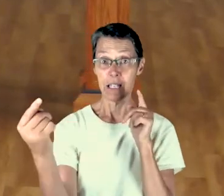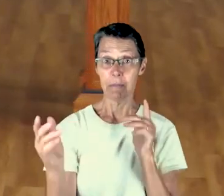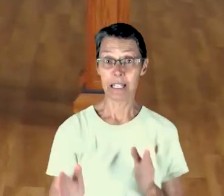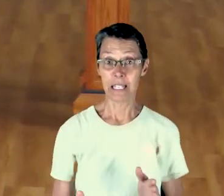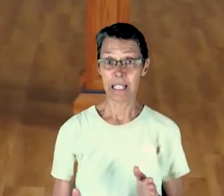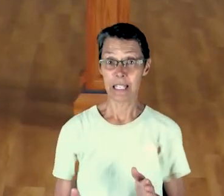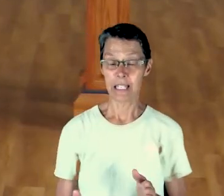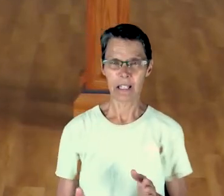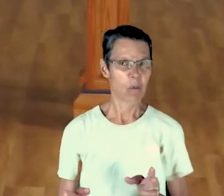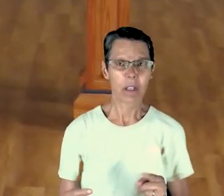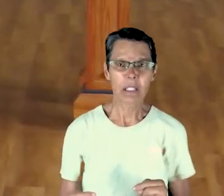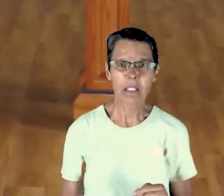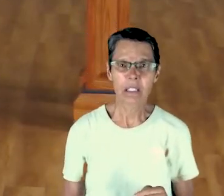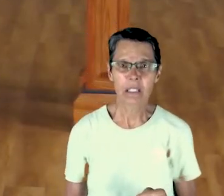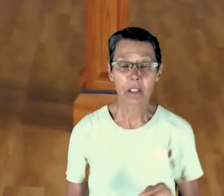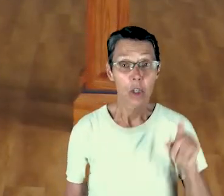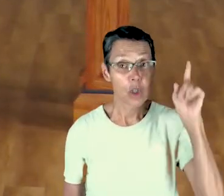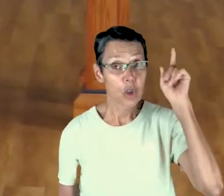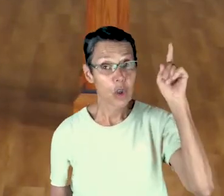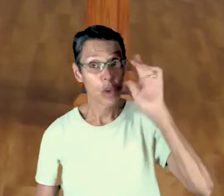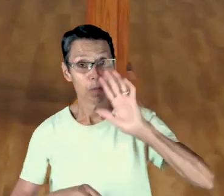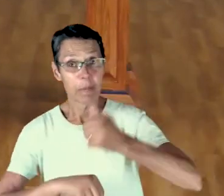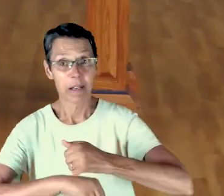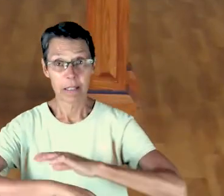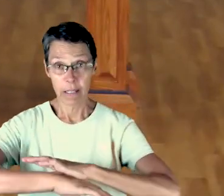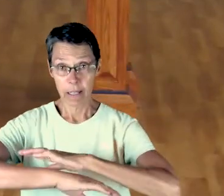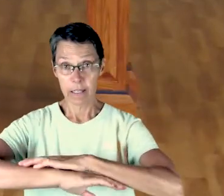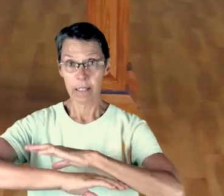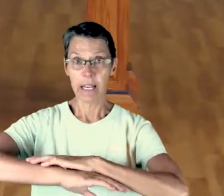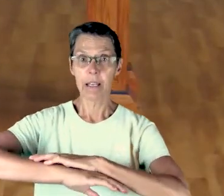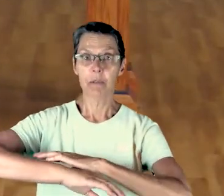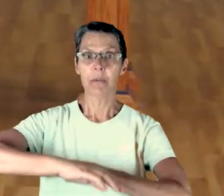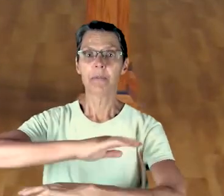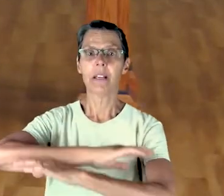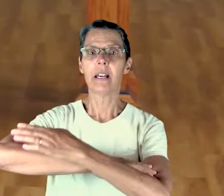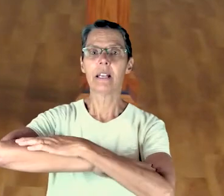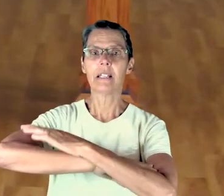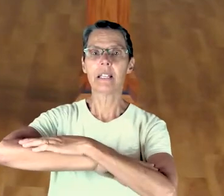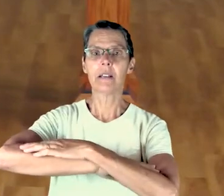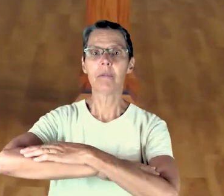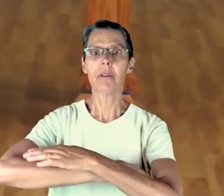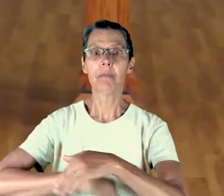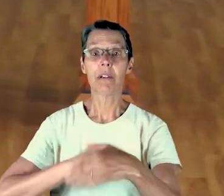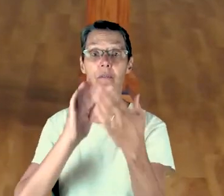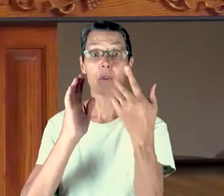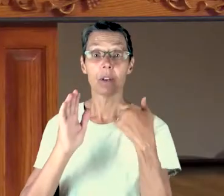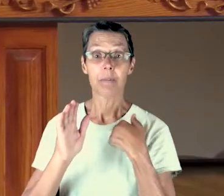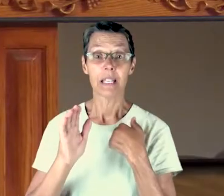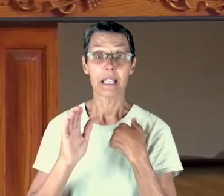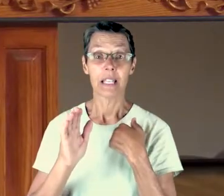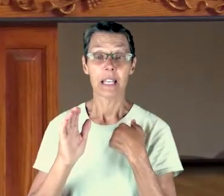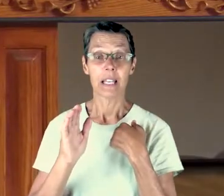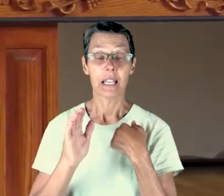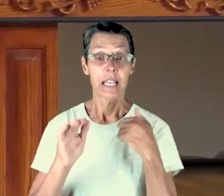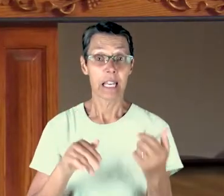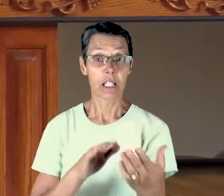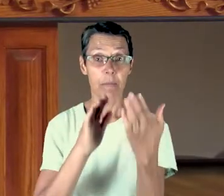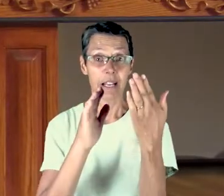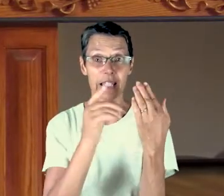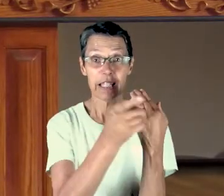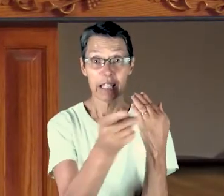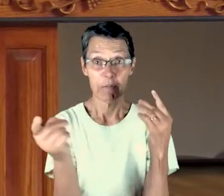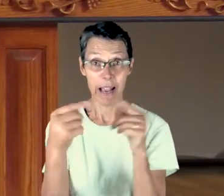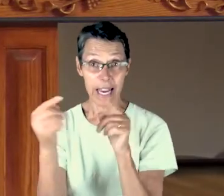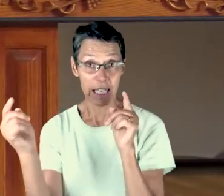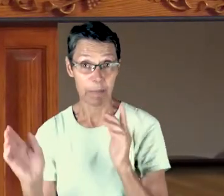Thou preparest a table before me in the presence of mine enemies. Thou anointest my